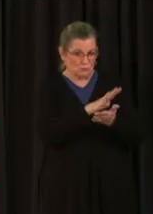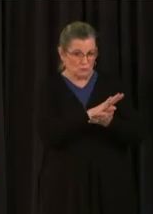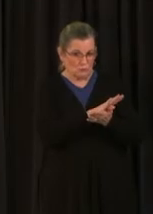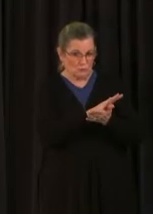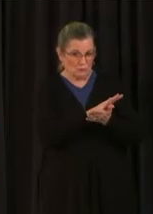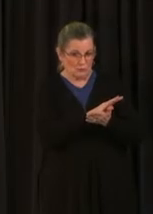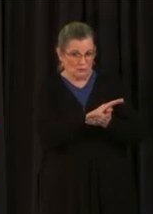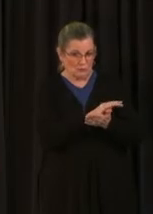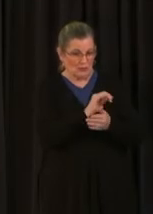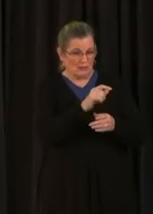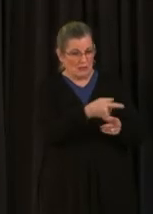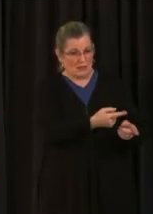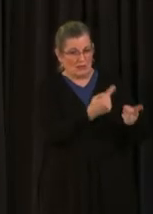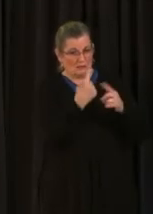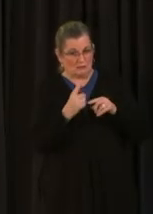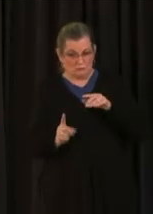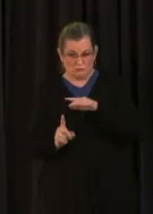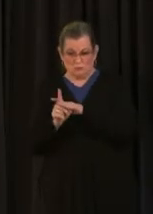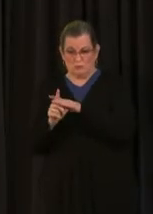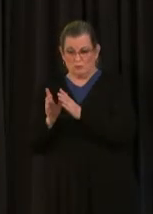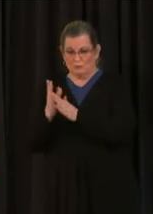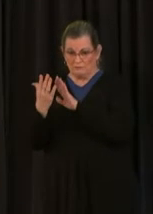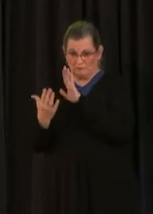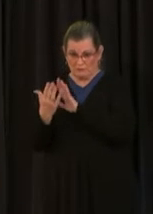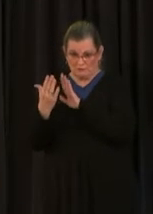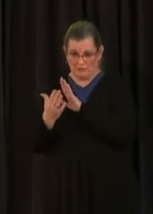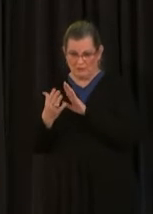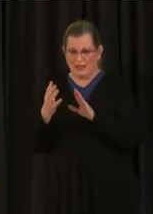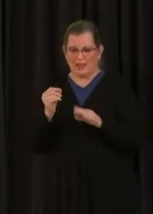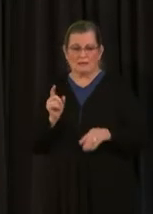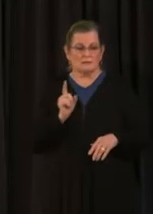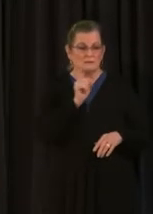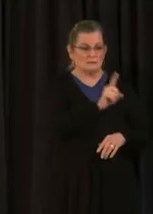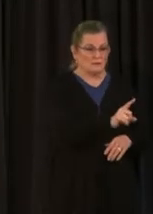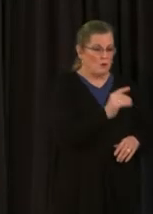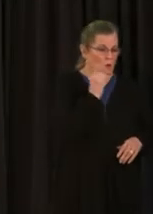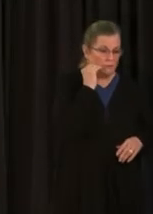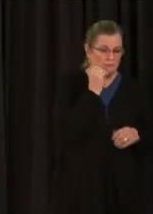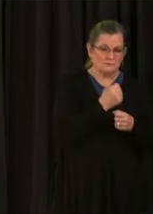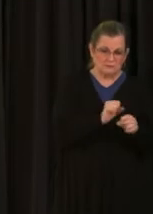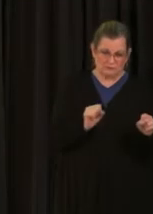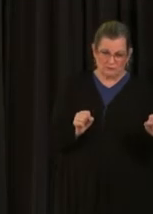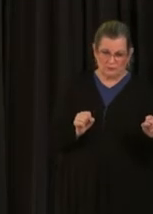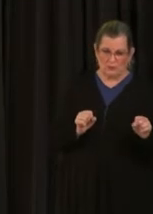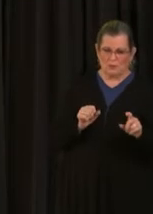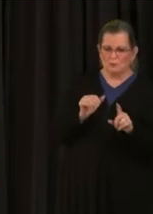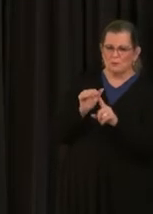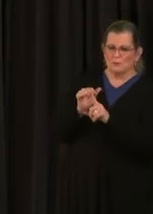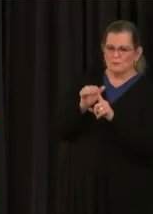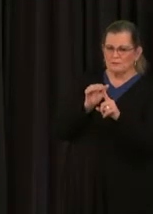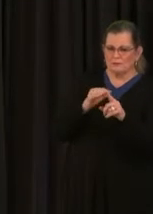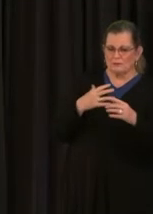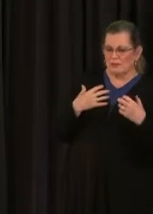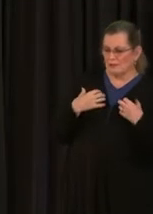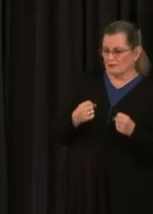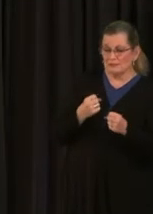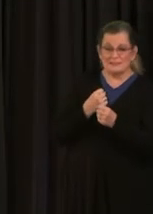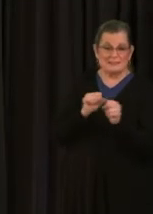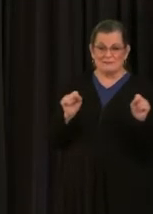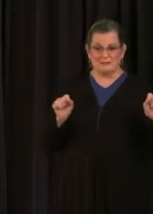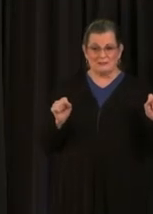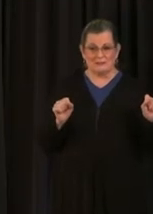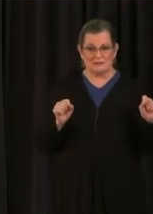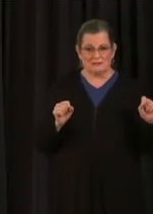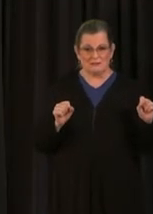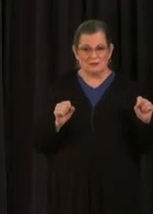from school safely. So as we begin this conversation, I think it's an important reminder of what our health and safety protocols